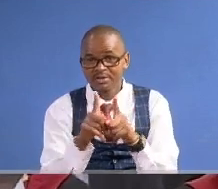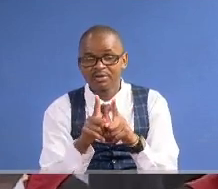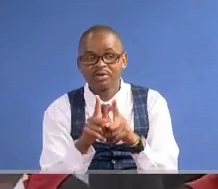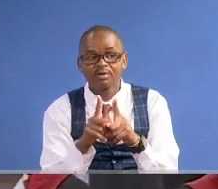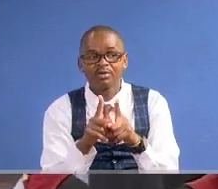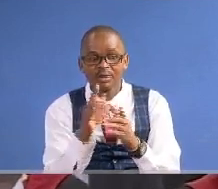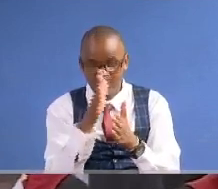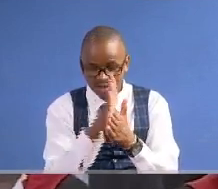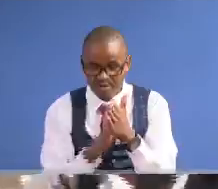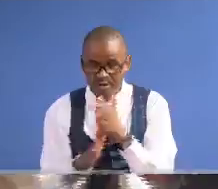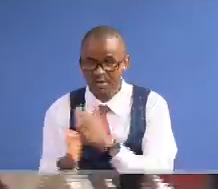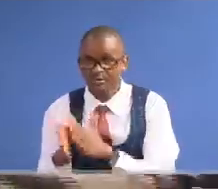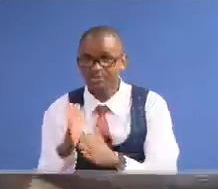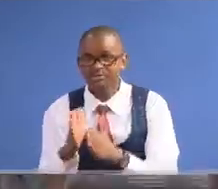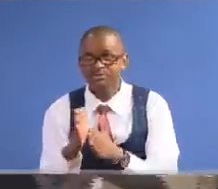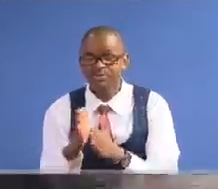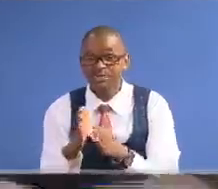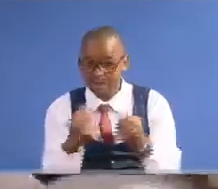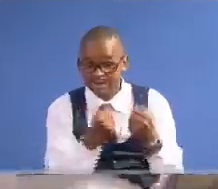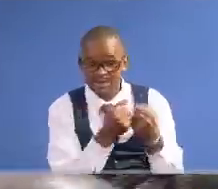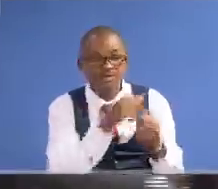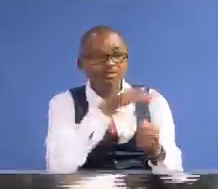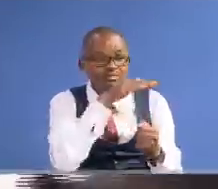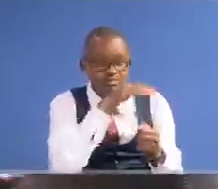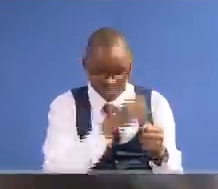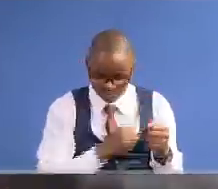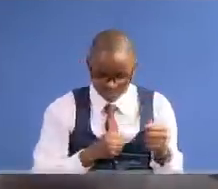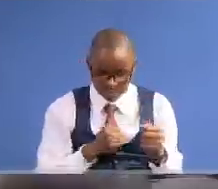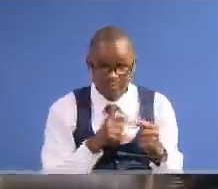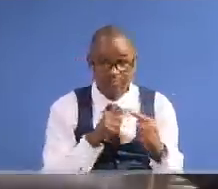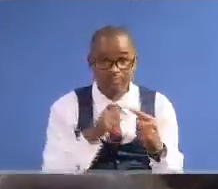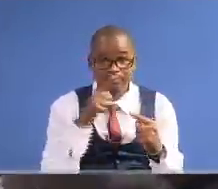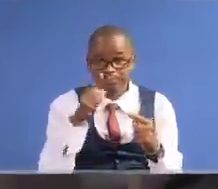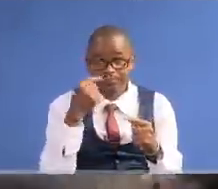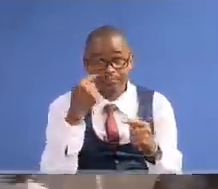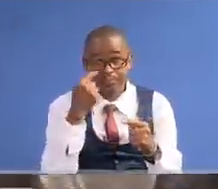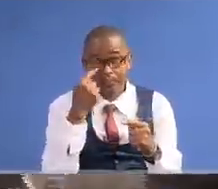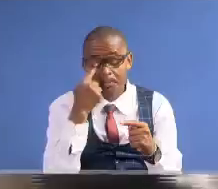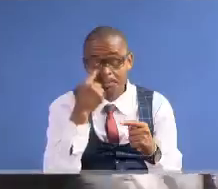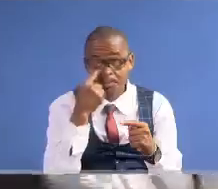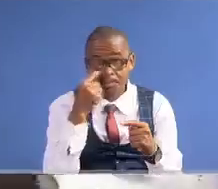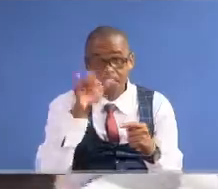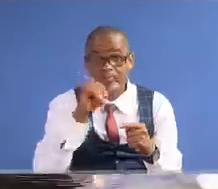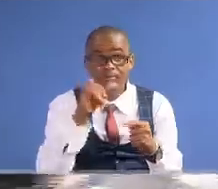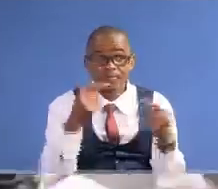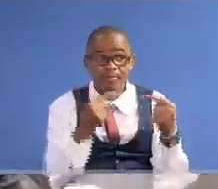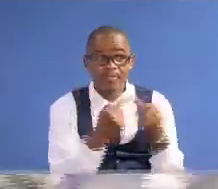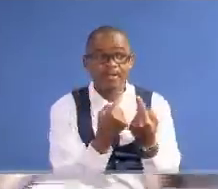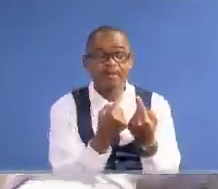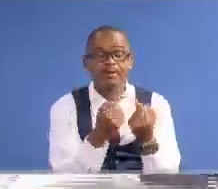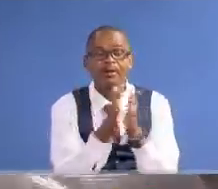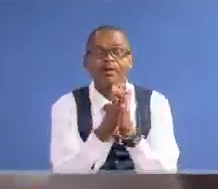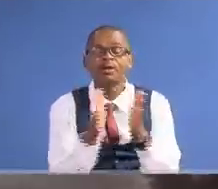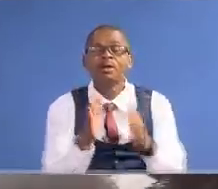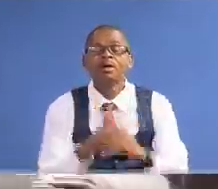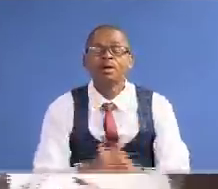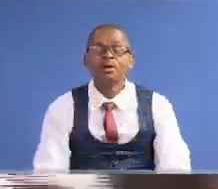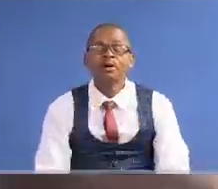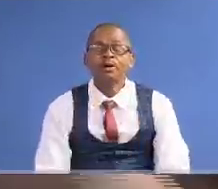outlawed organizations. He challenged Raila to apologize to those who have been affected by the violence publicly.